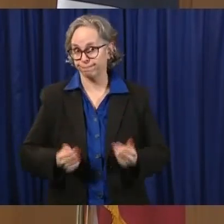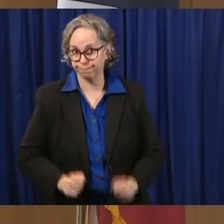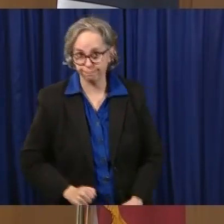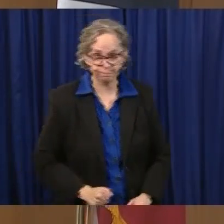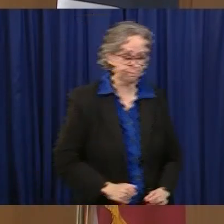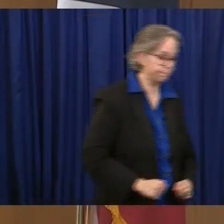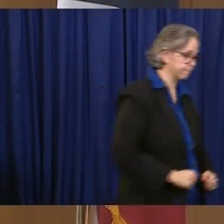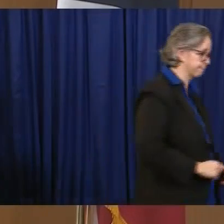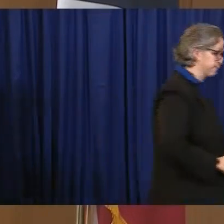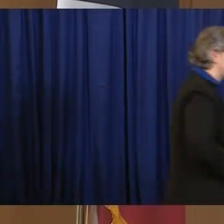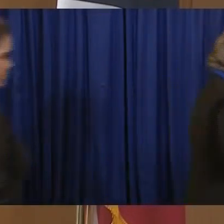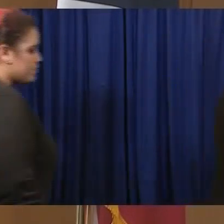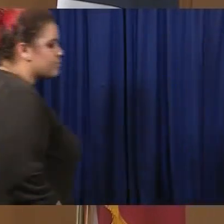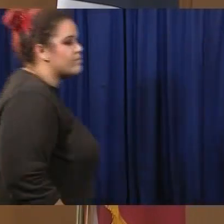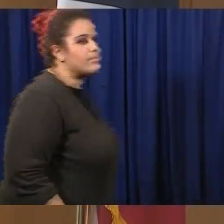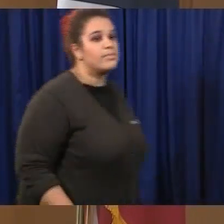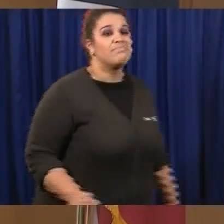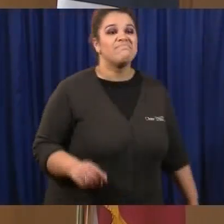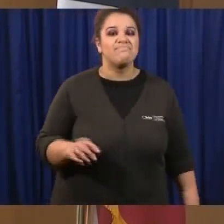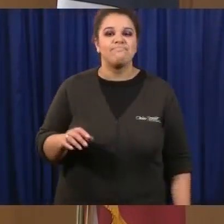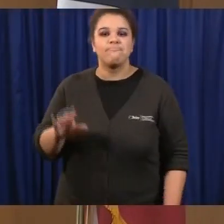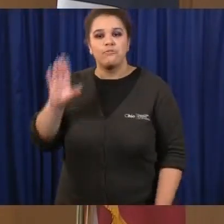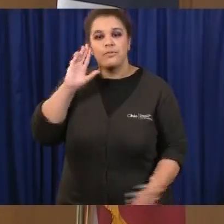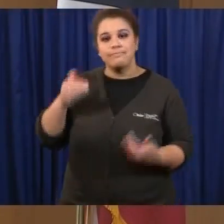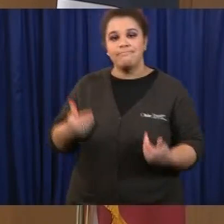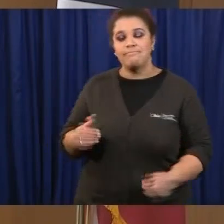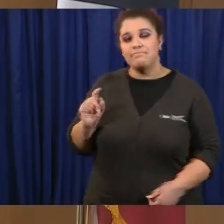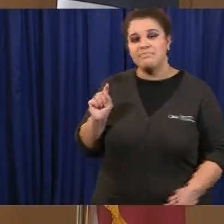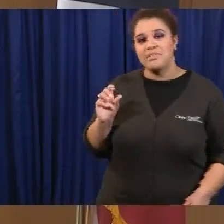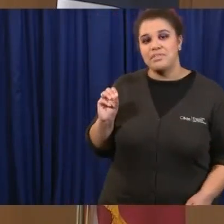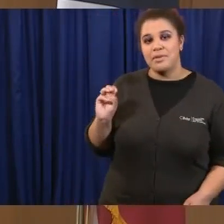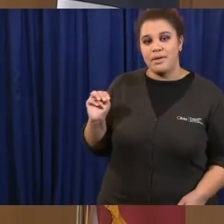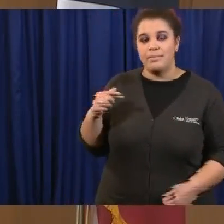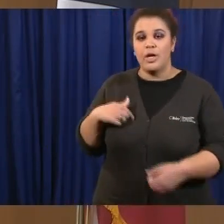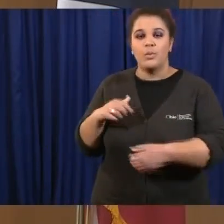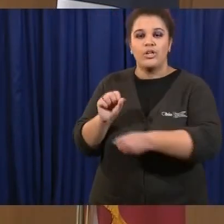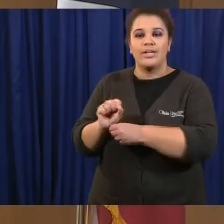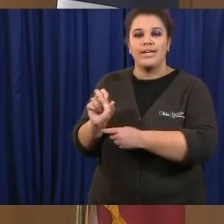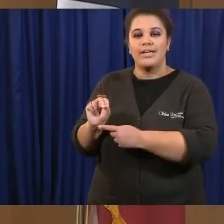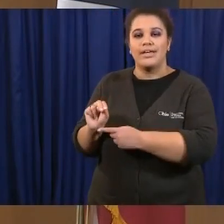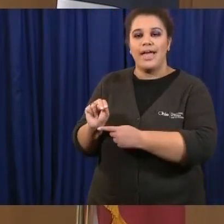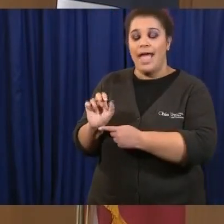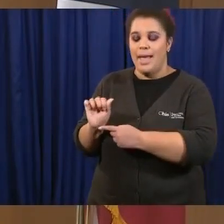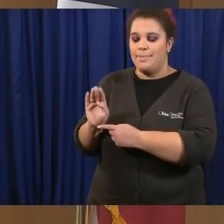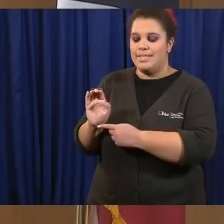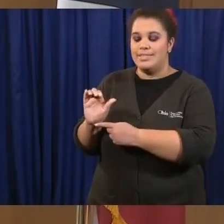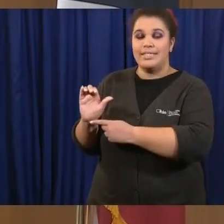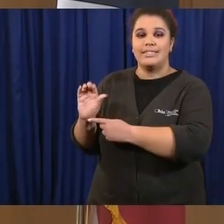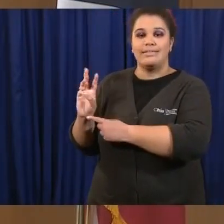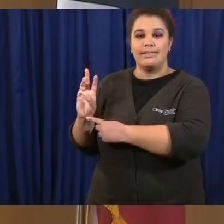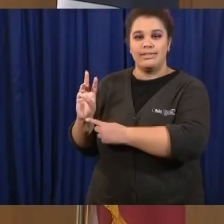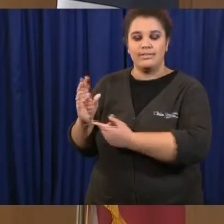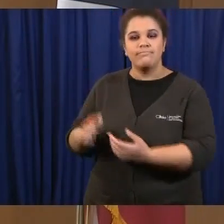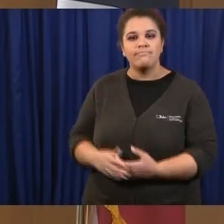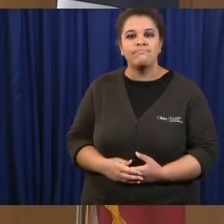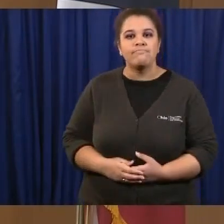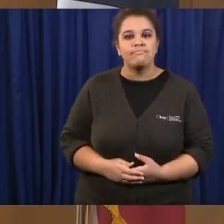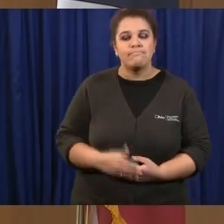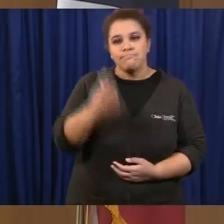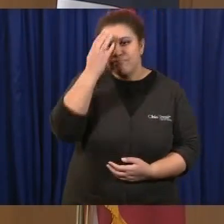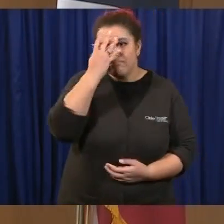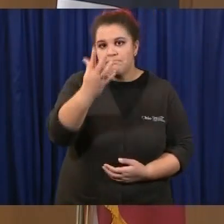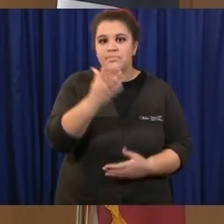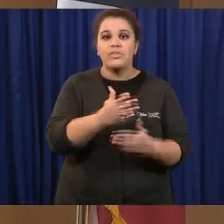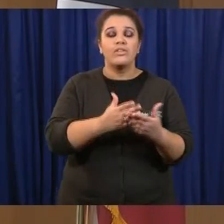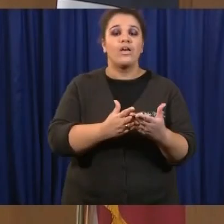Tom Bosco with ABC6 here in Columbus. There are some Republican lawmakers who are asking that businesses be reopened. We